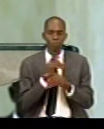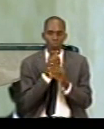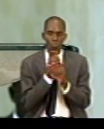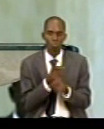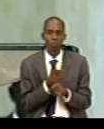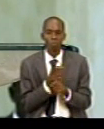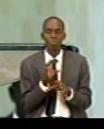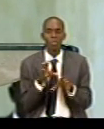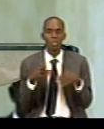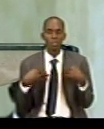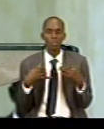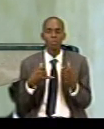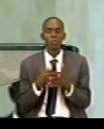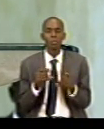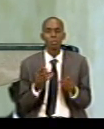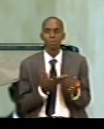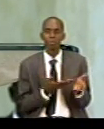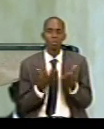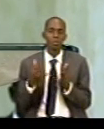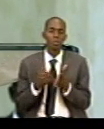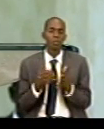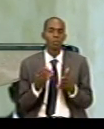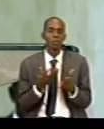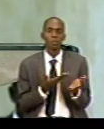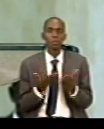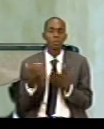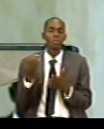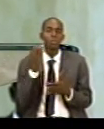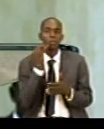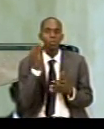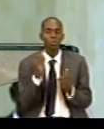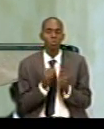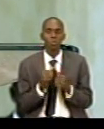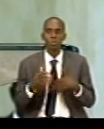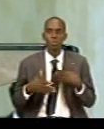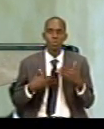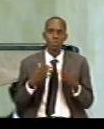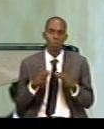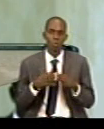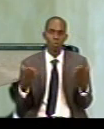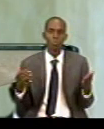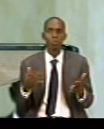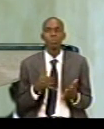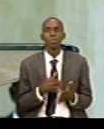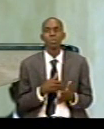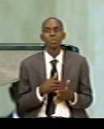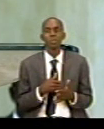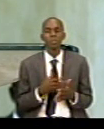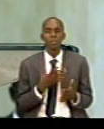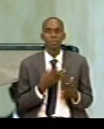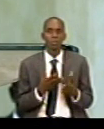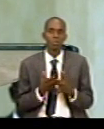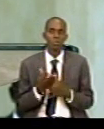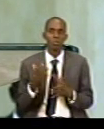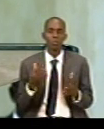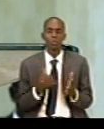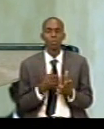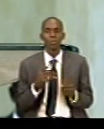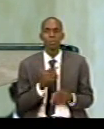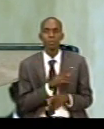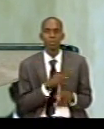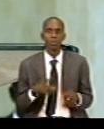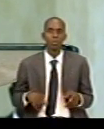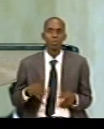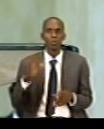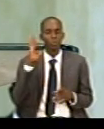take it home with joy. Open it, and through it, the Lord